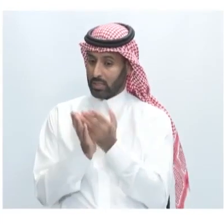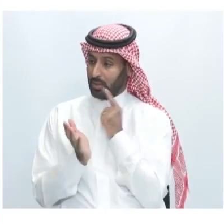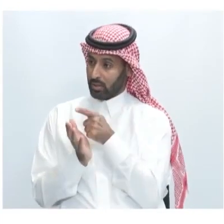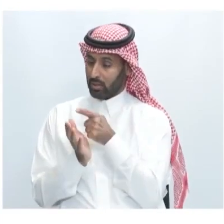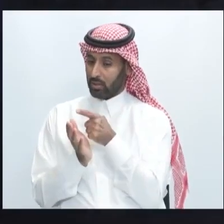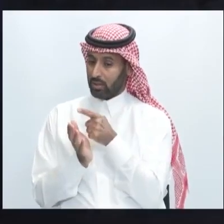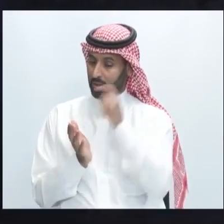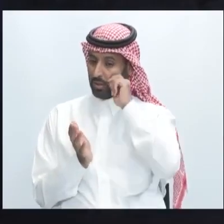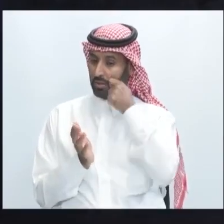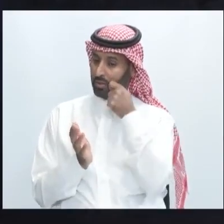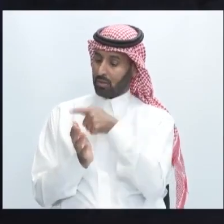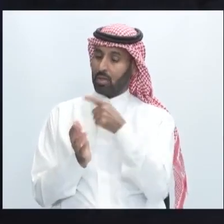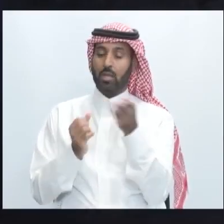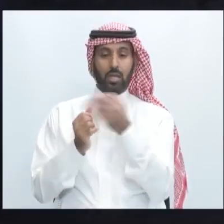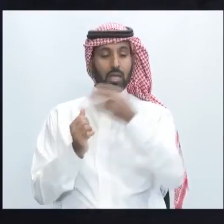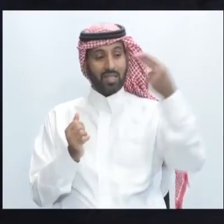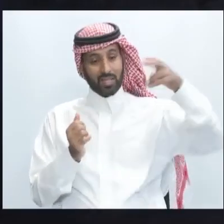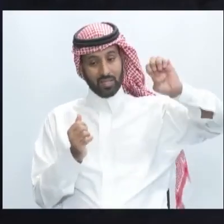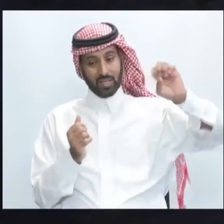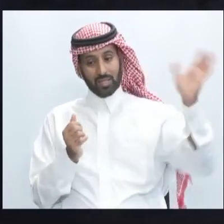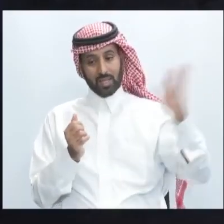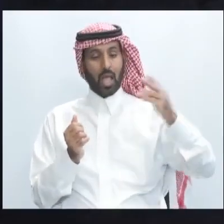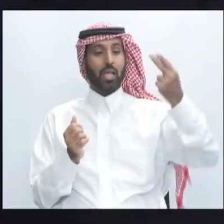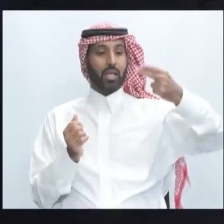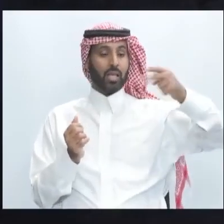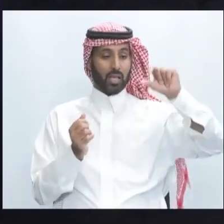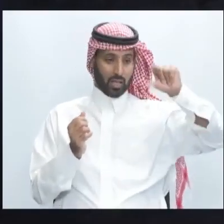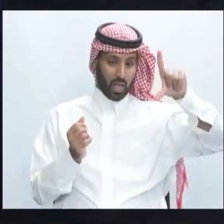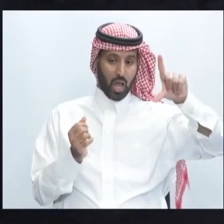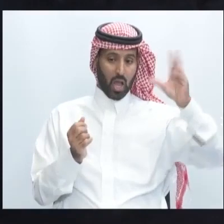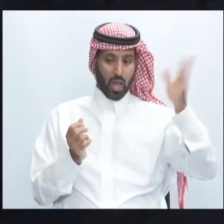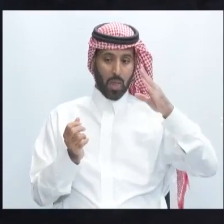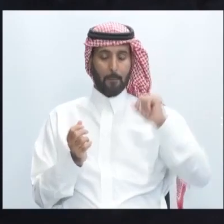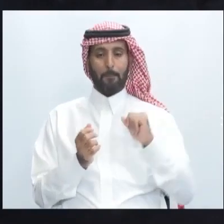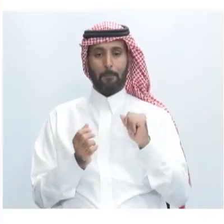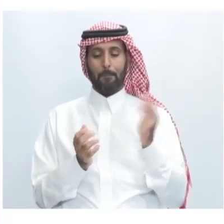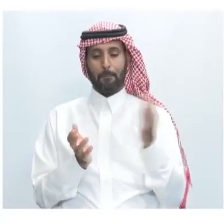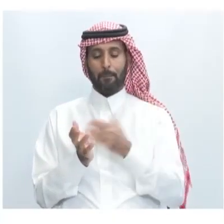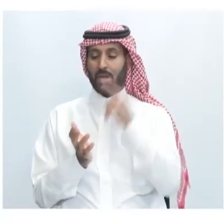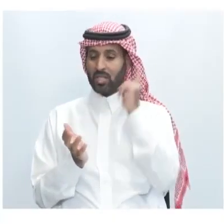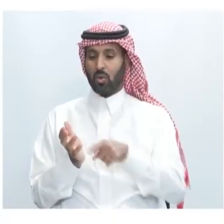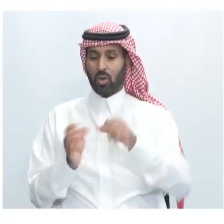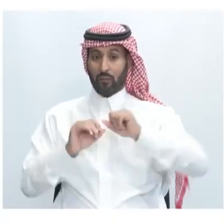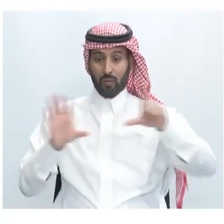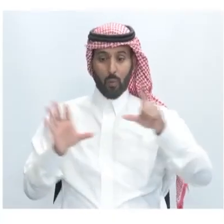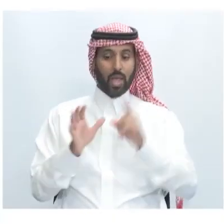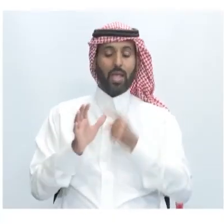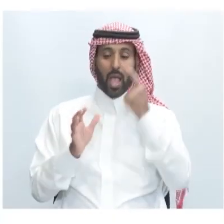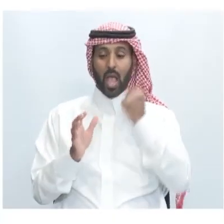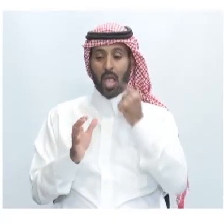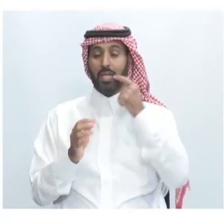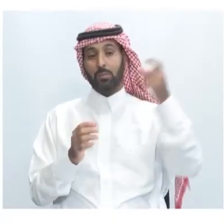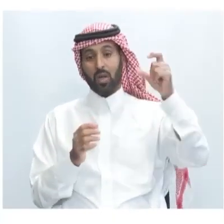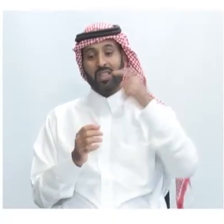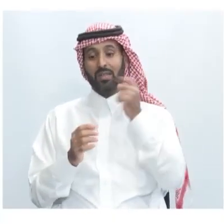a student. This is the first letter of the sentence. He's a student. Days of the week, months of the